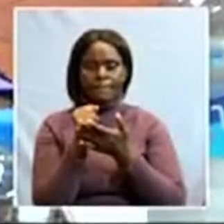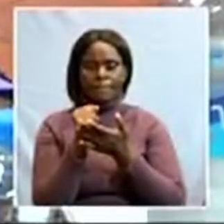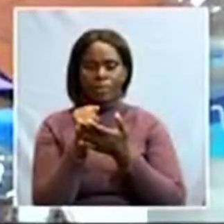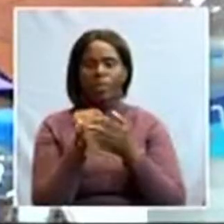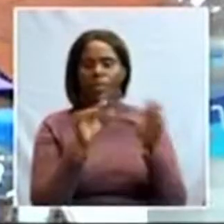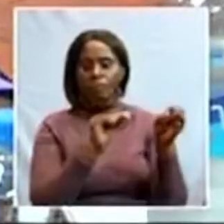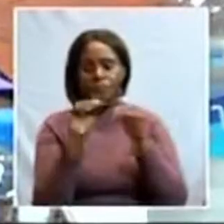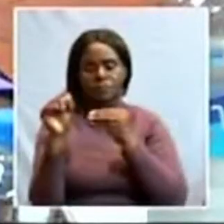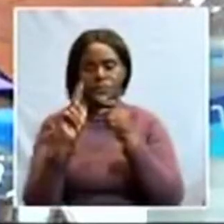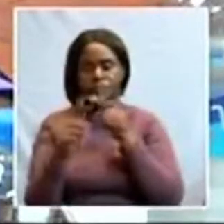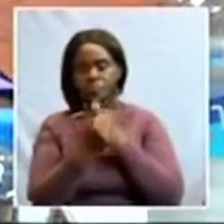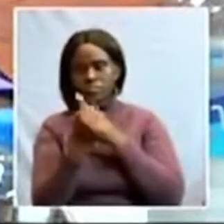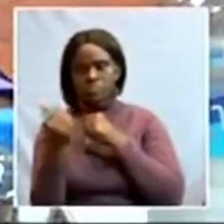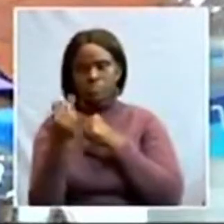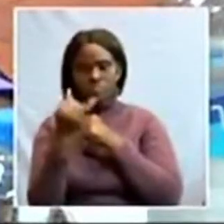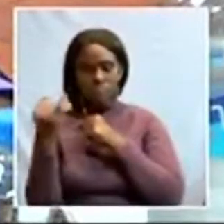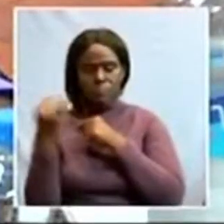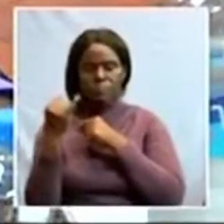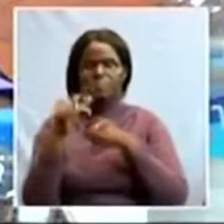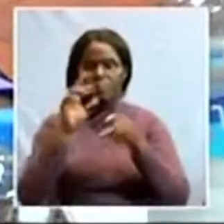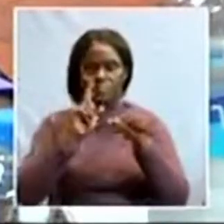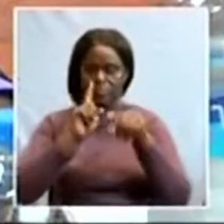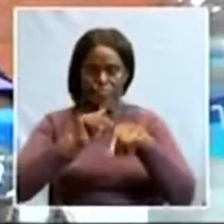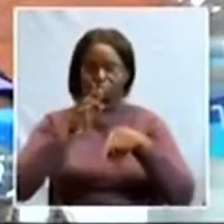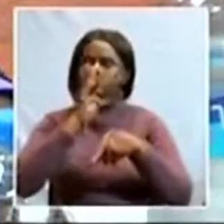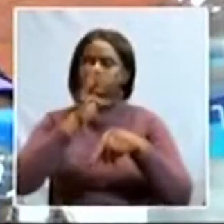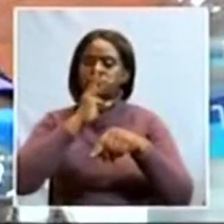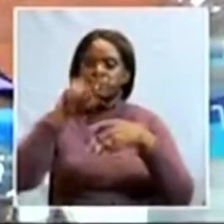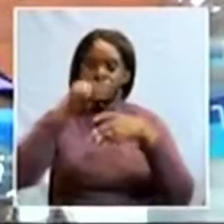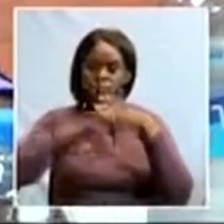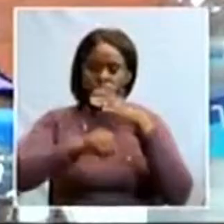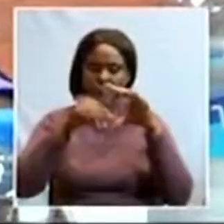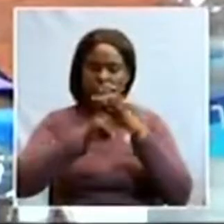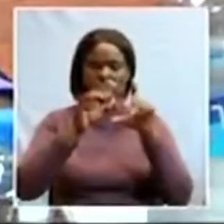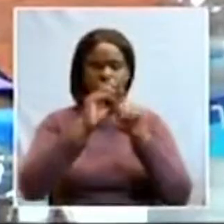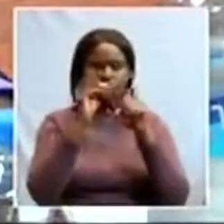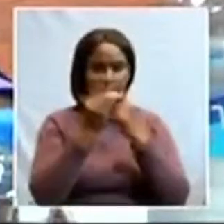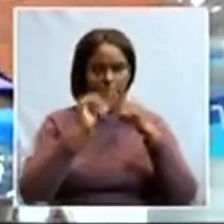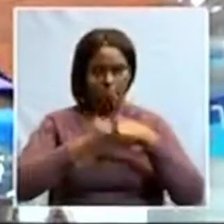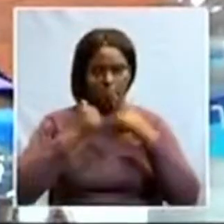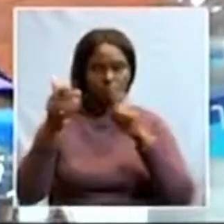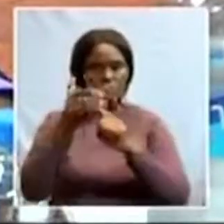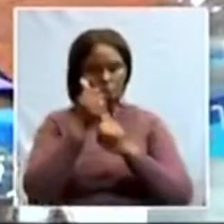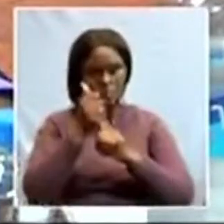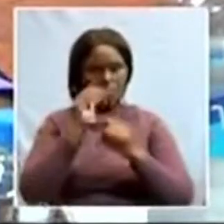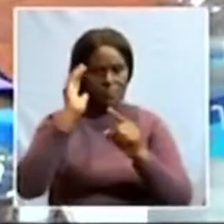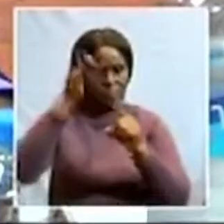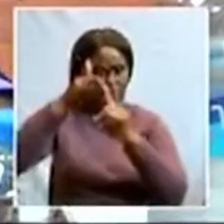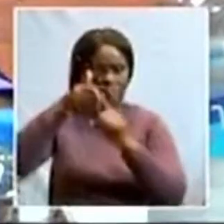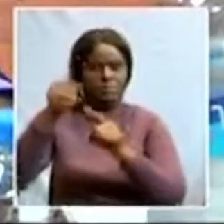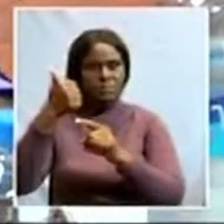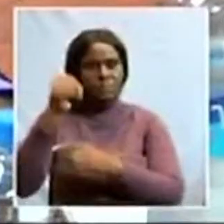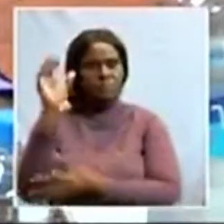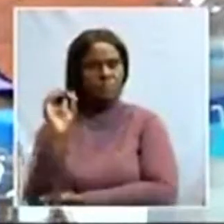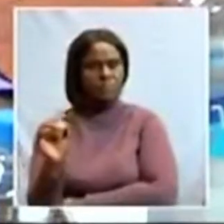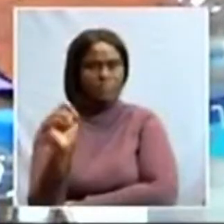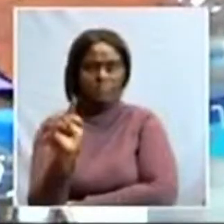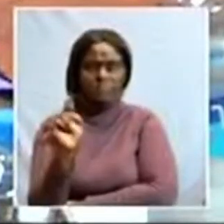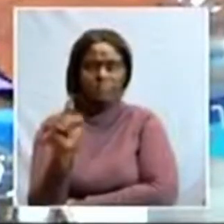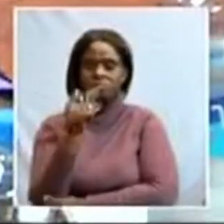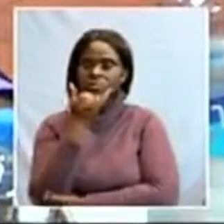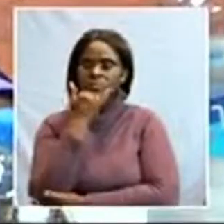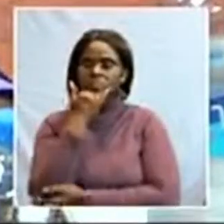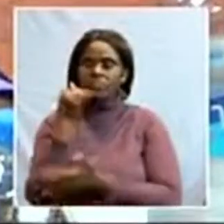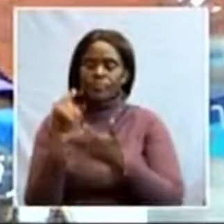We move to another item: drilling of boreholes in the district. On this one, we achieved, or we scored 10%. Cause